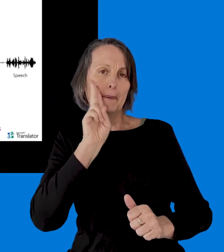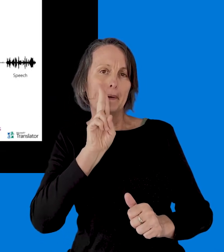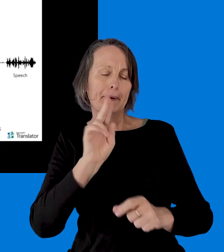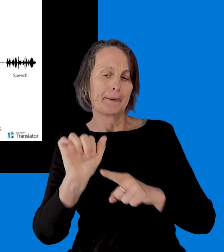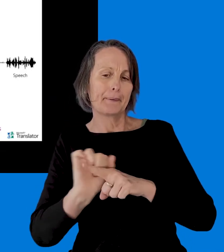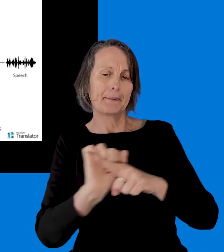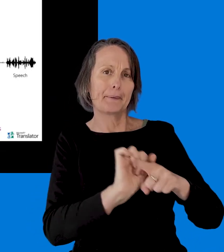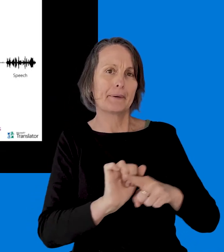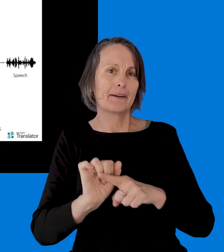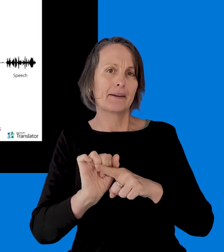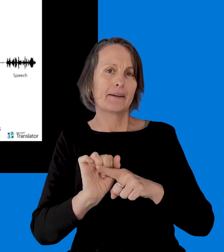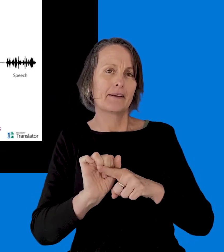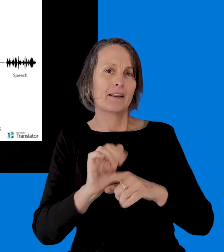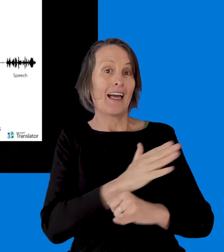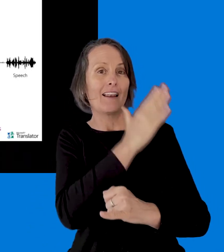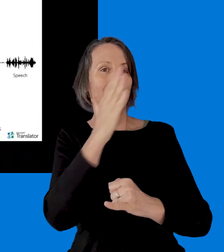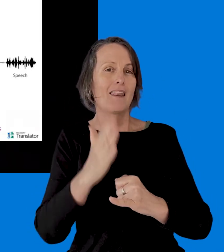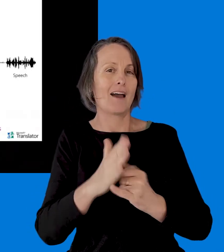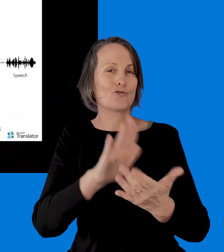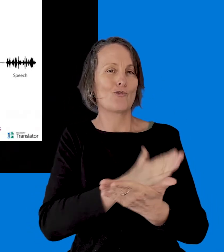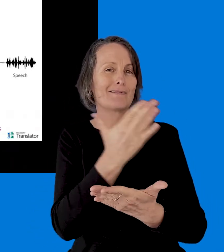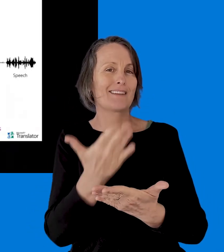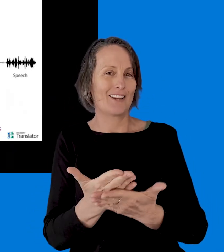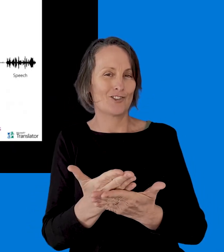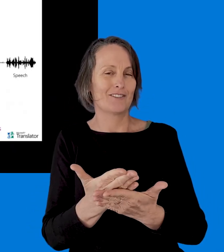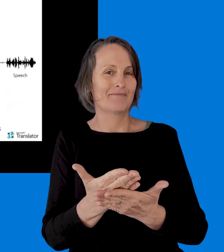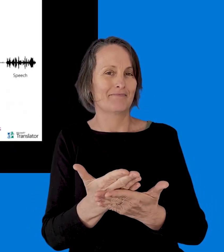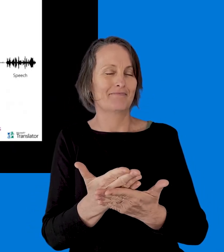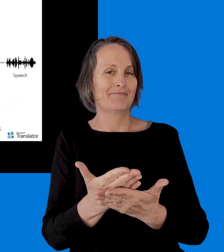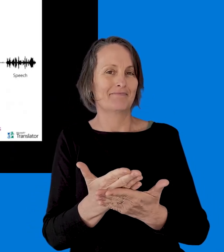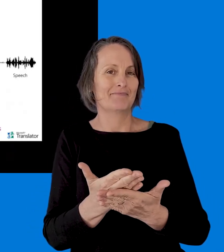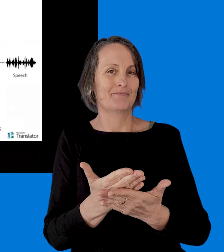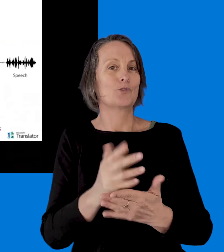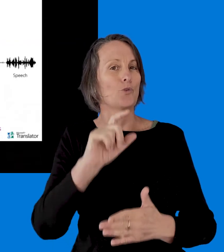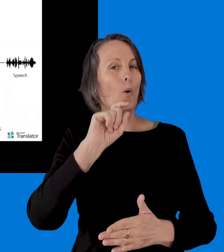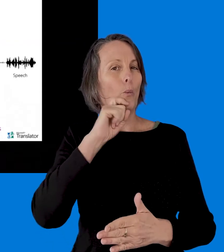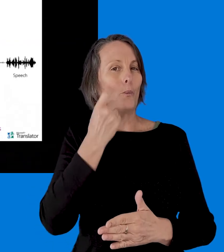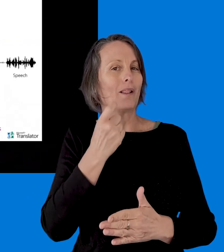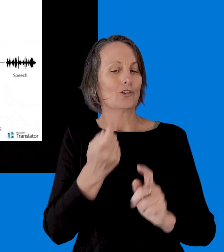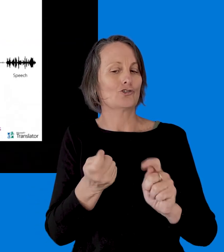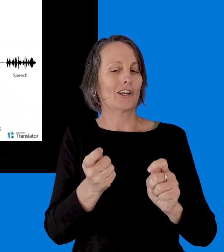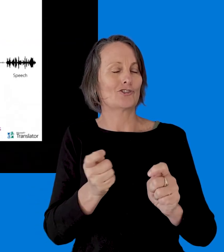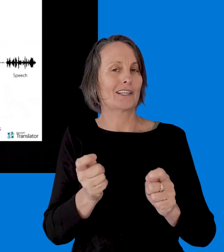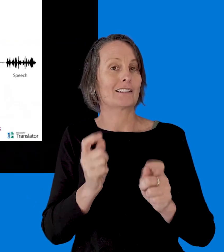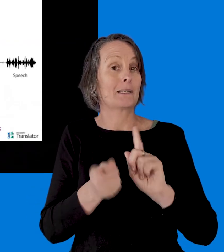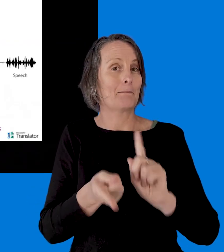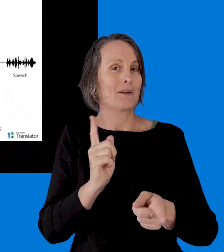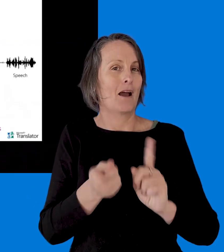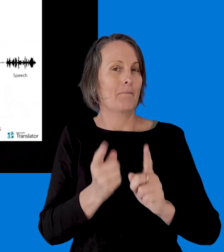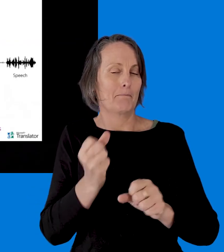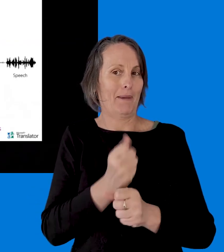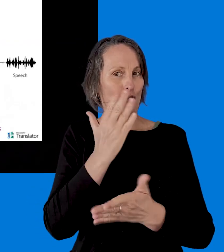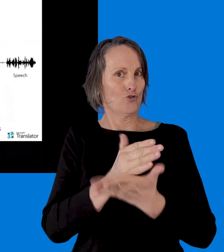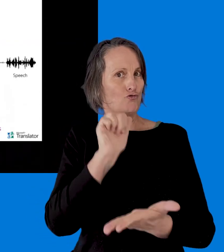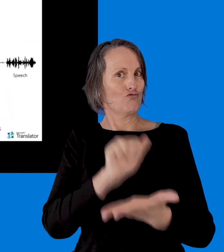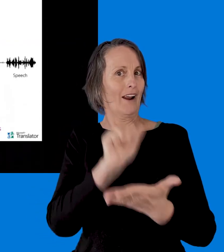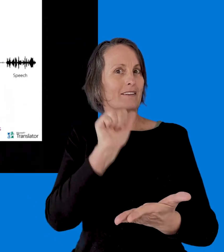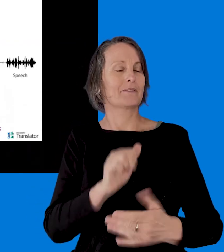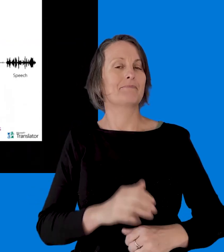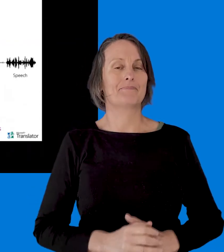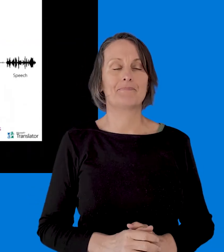sentence is done, it will kind of solidify into a better translation. So having the entire context of translation tends to be